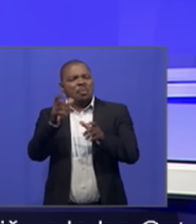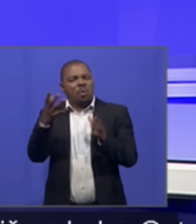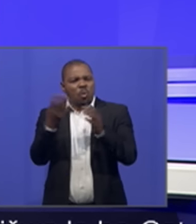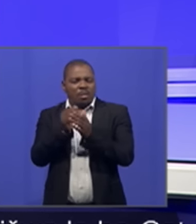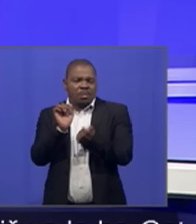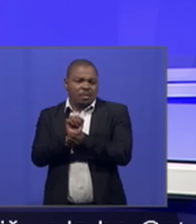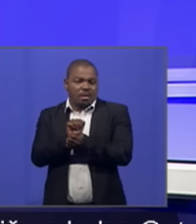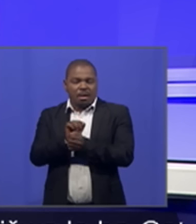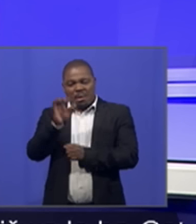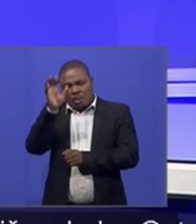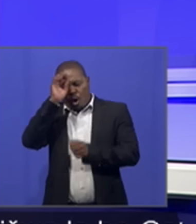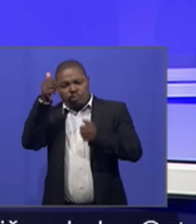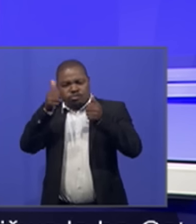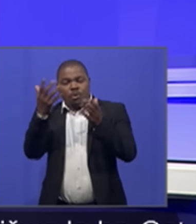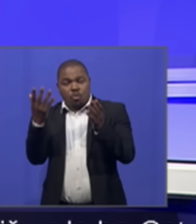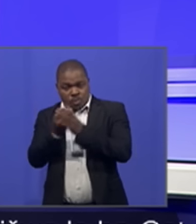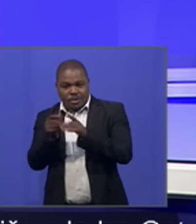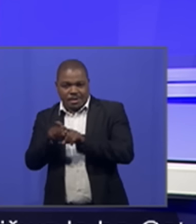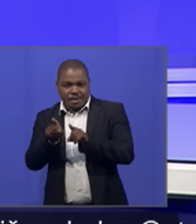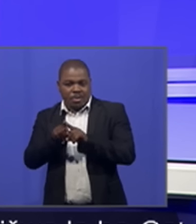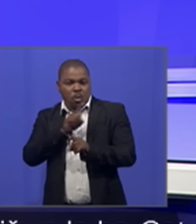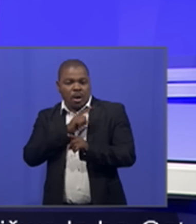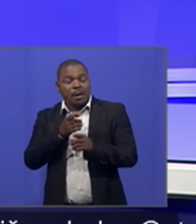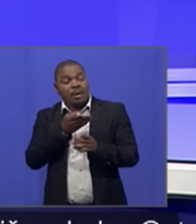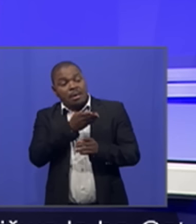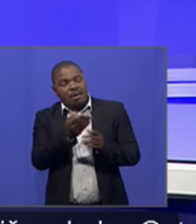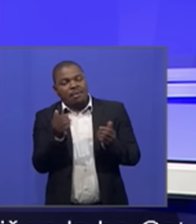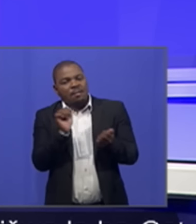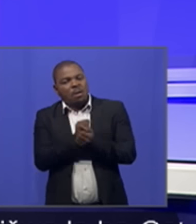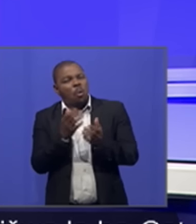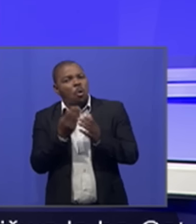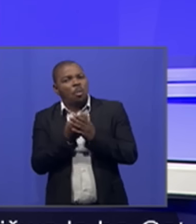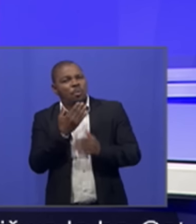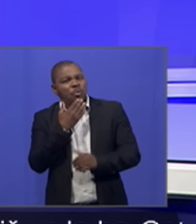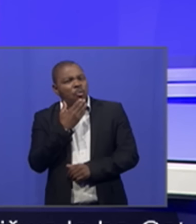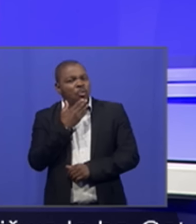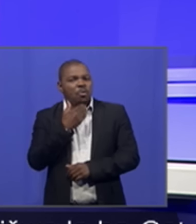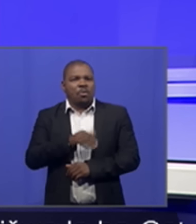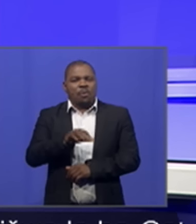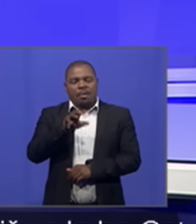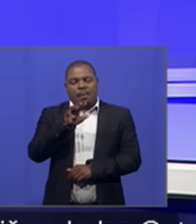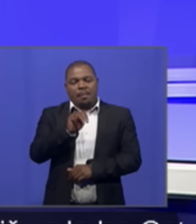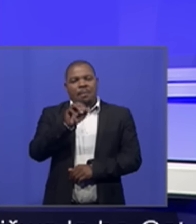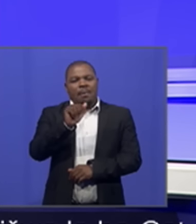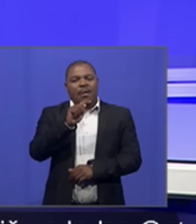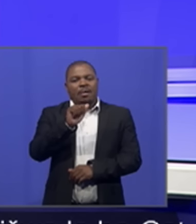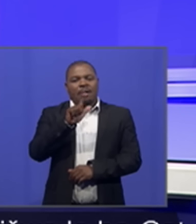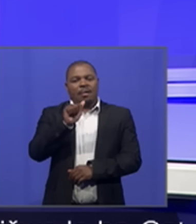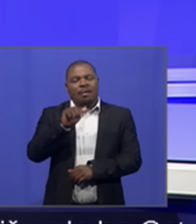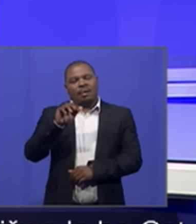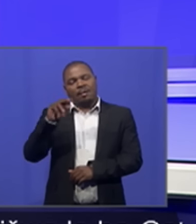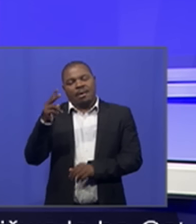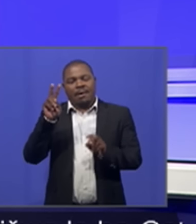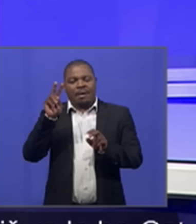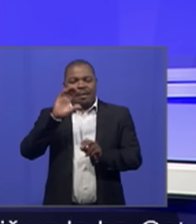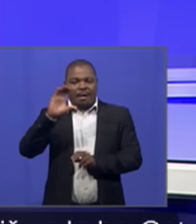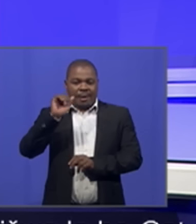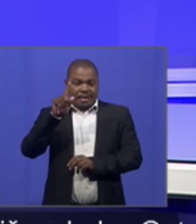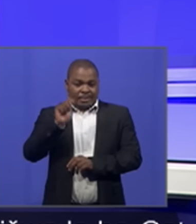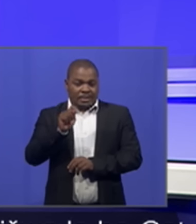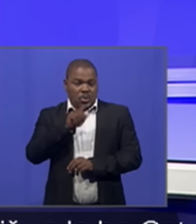akaretšago maphodisa magolwane ao a tšweletšego go teele leloko la segongwana sa bosenyi Vusimusi Cat Matlala kgweding ya go feta ka molato wa